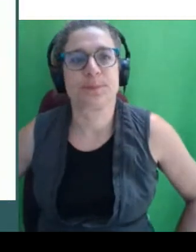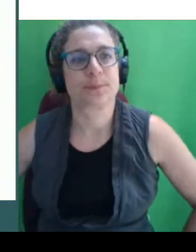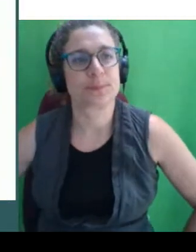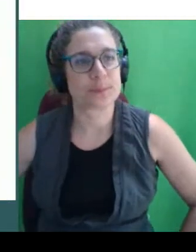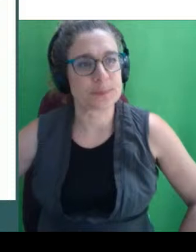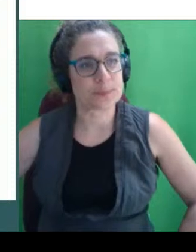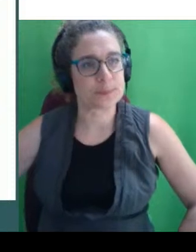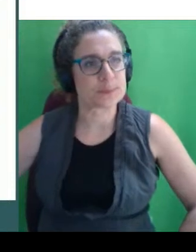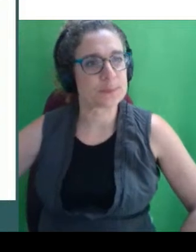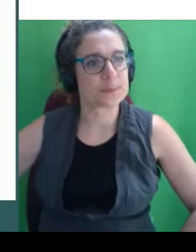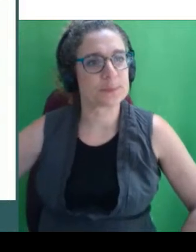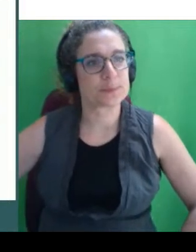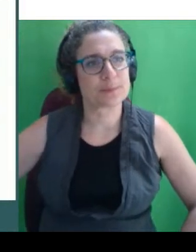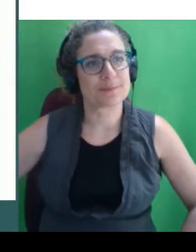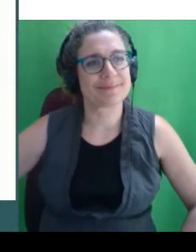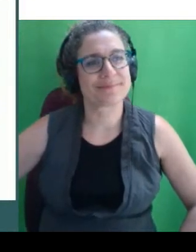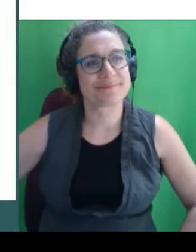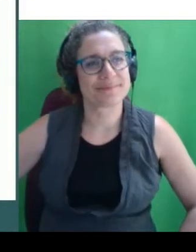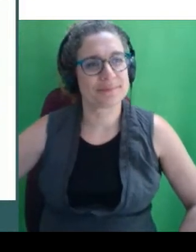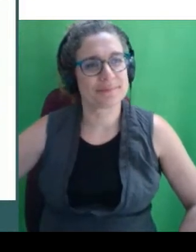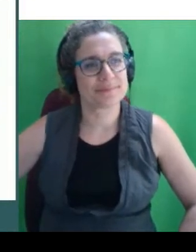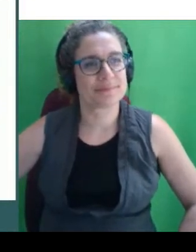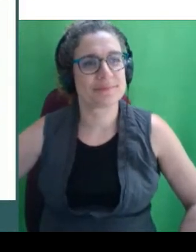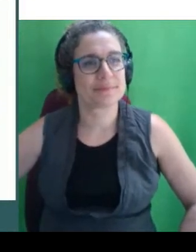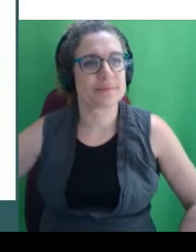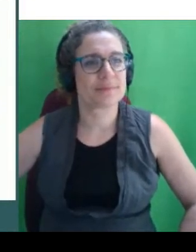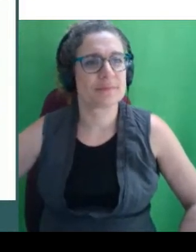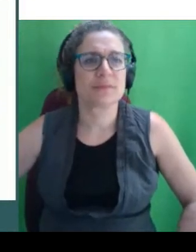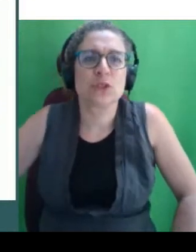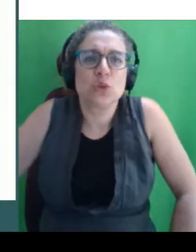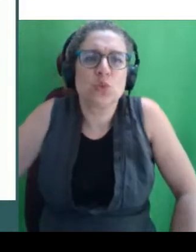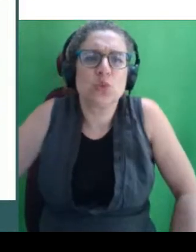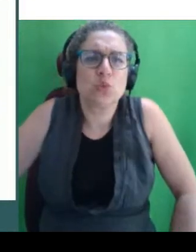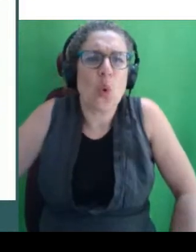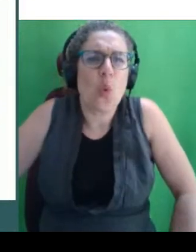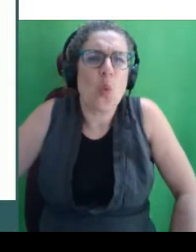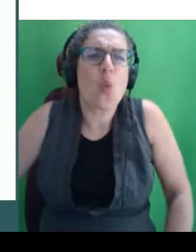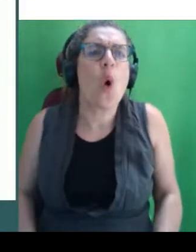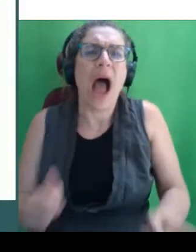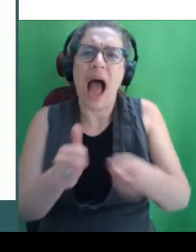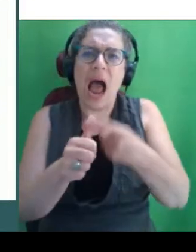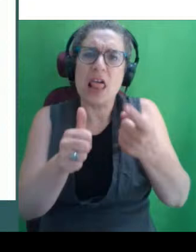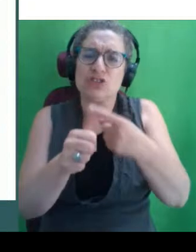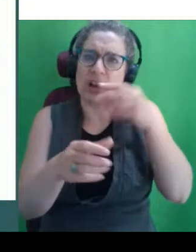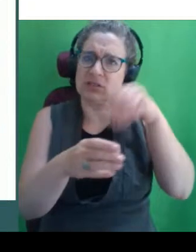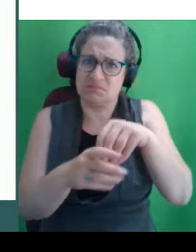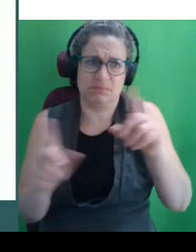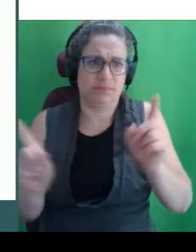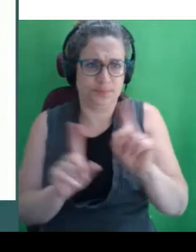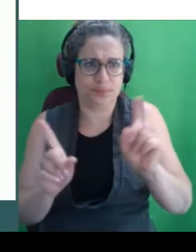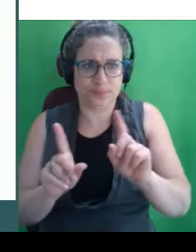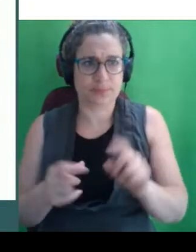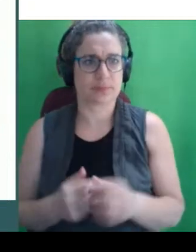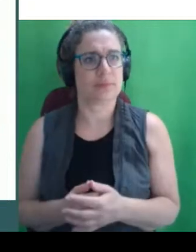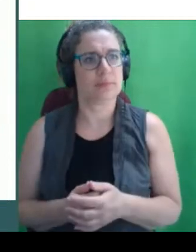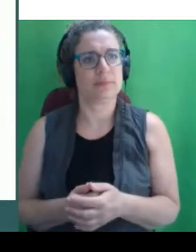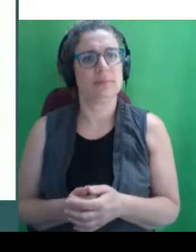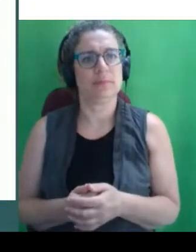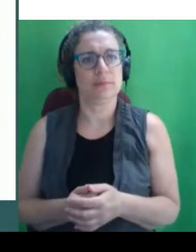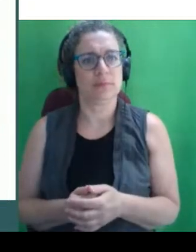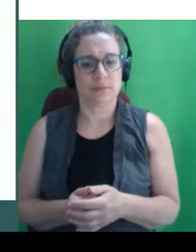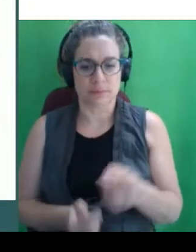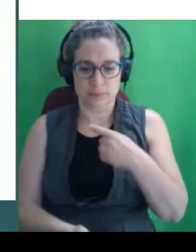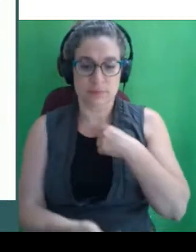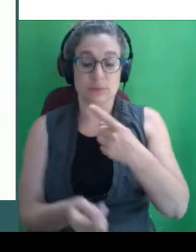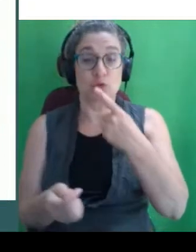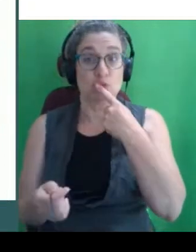So what are the allergens that are implicated in cat allergy? Well, I've told you about one, which